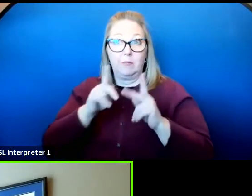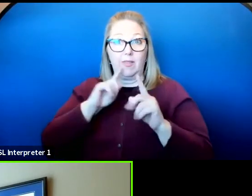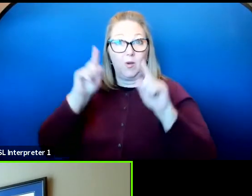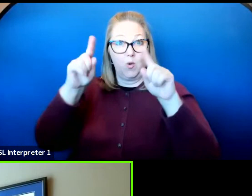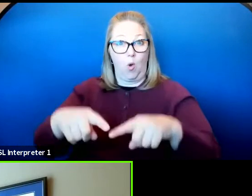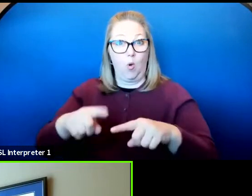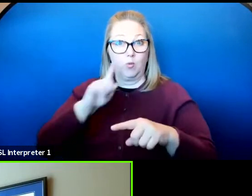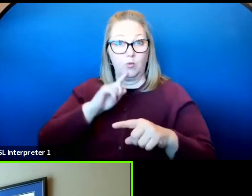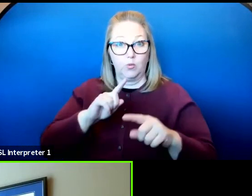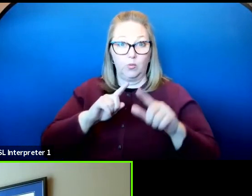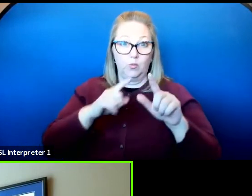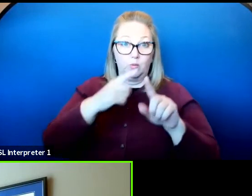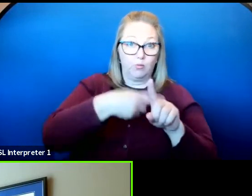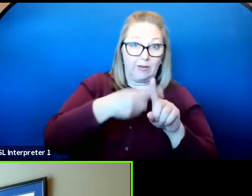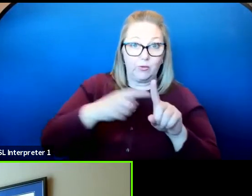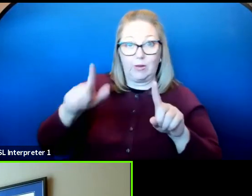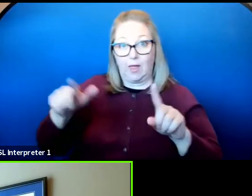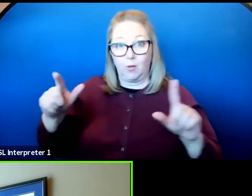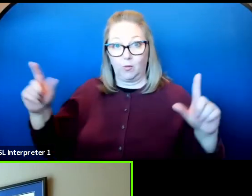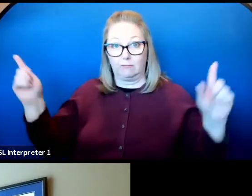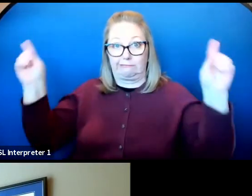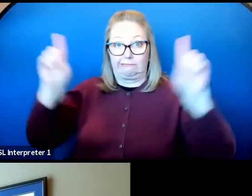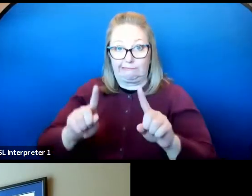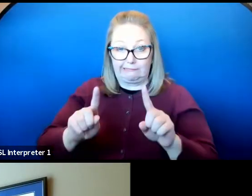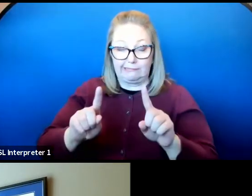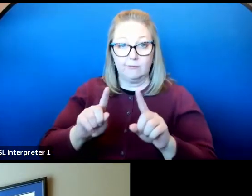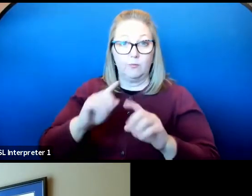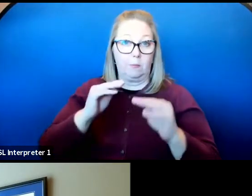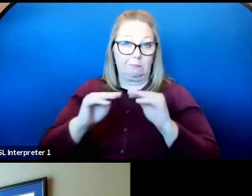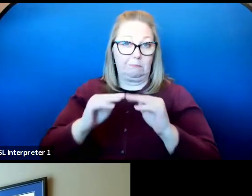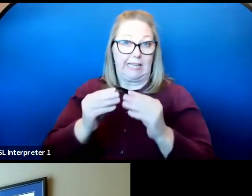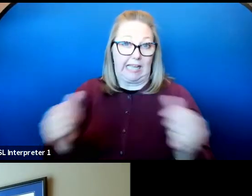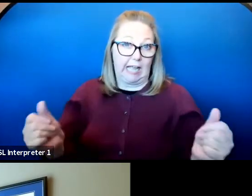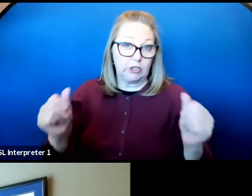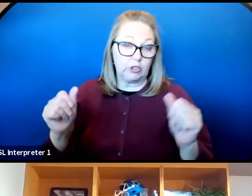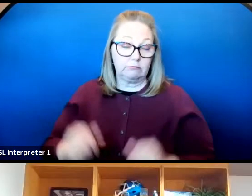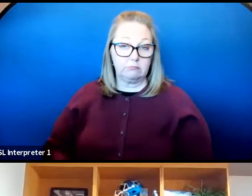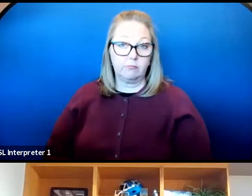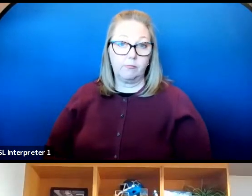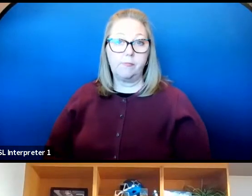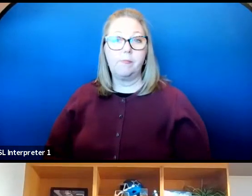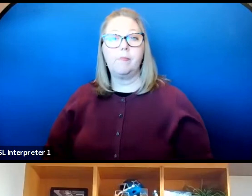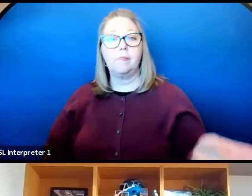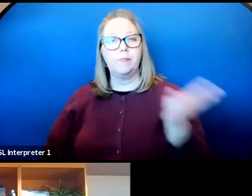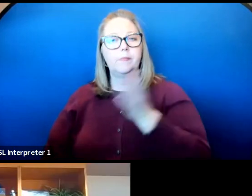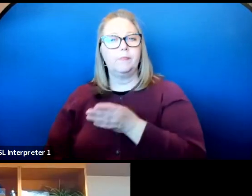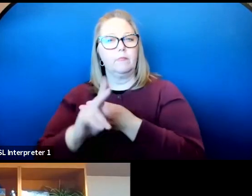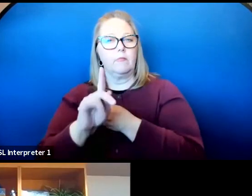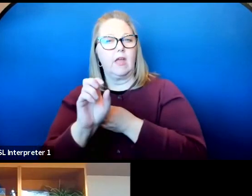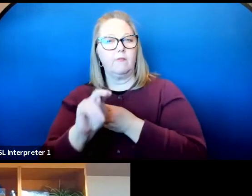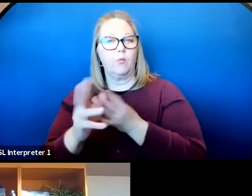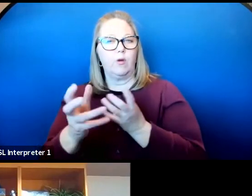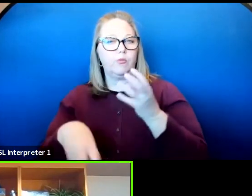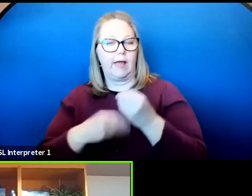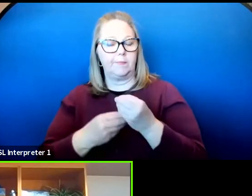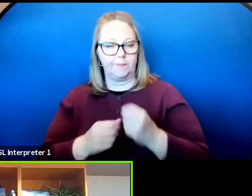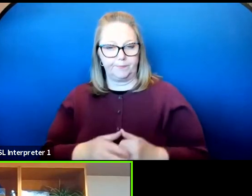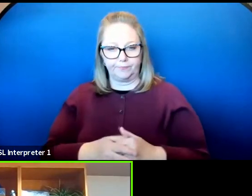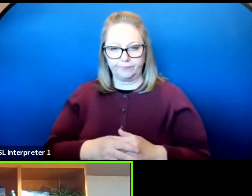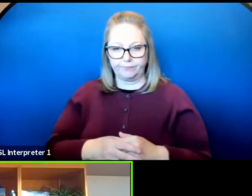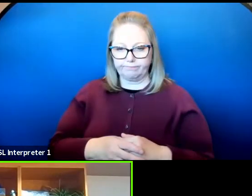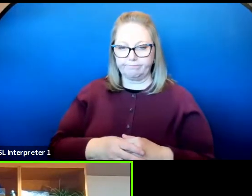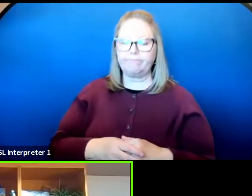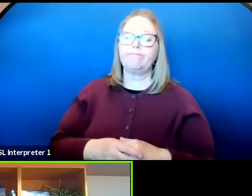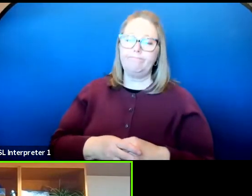resolution that's able to be worked out. Thank you. I think Kevin wanted to add something here and then we'll go to Sam's question. Yeah, I just wanted